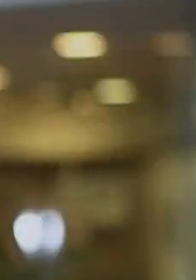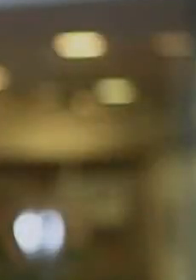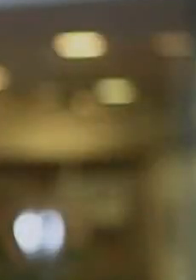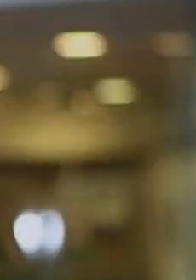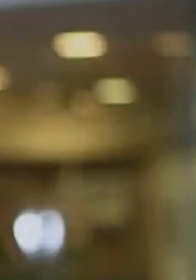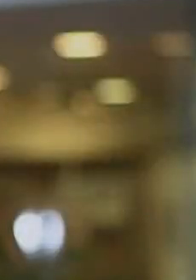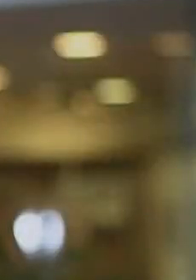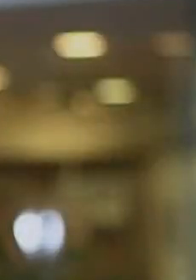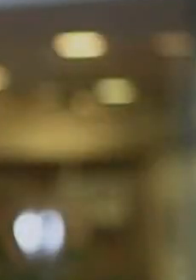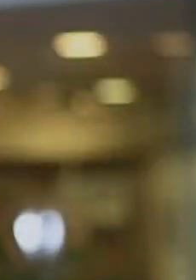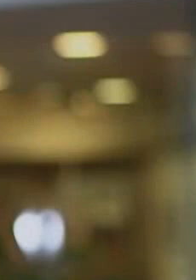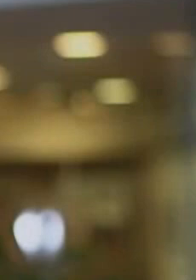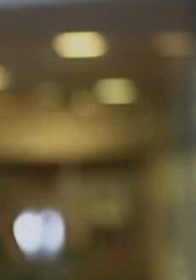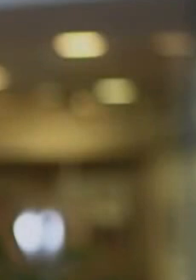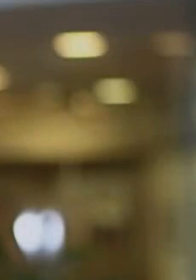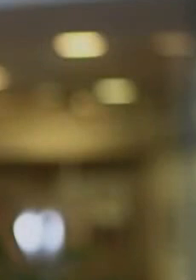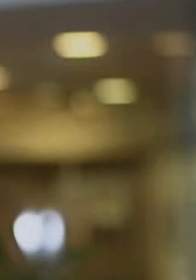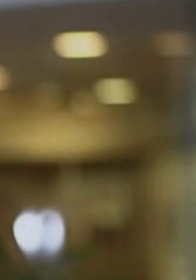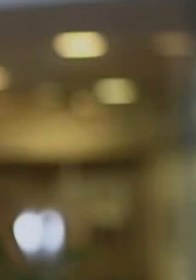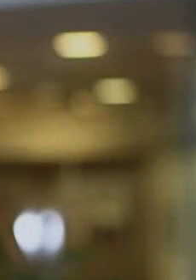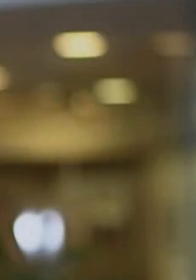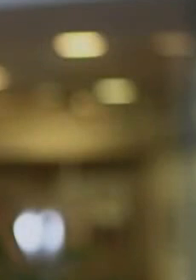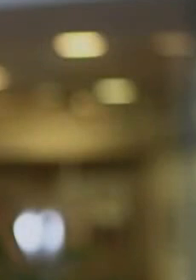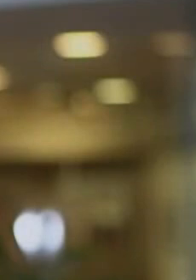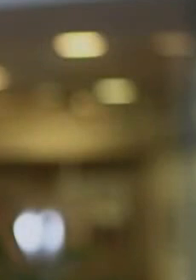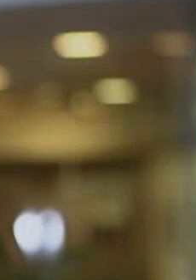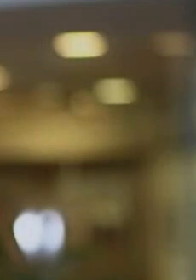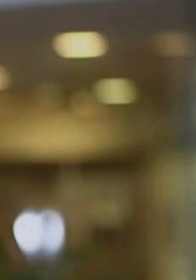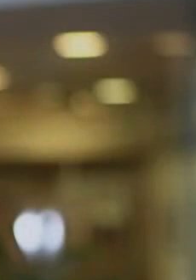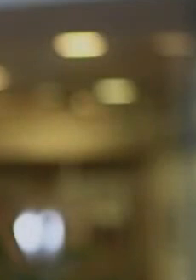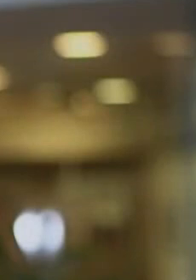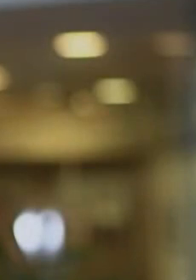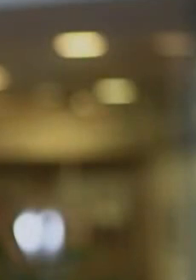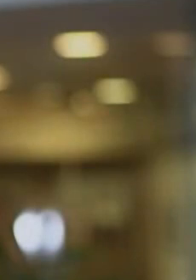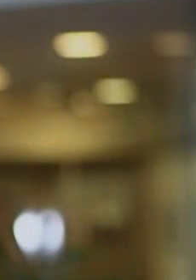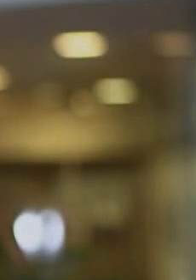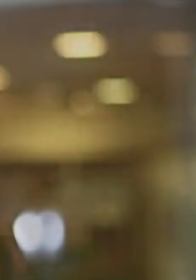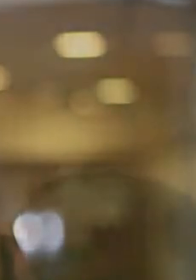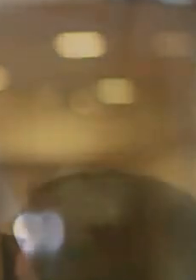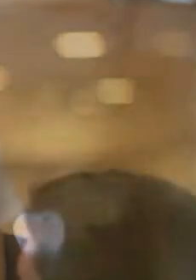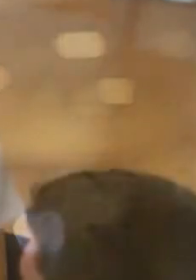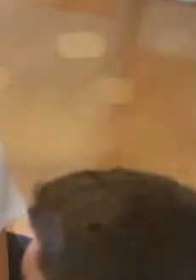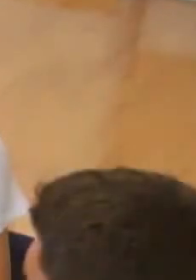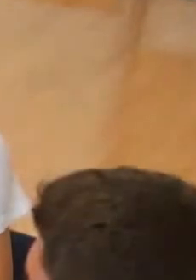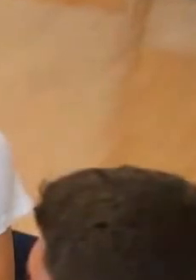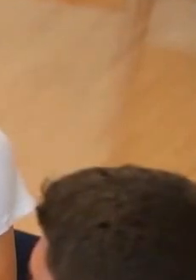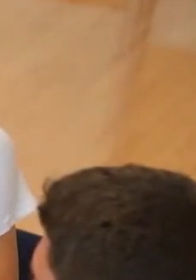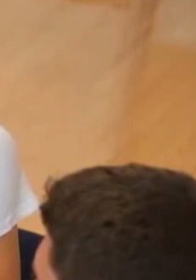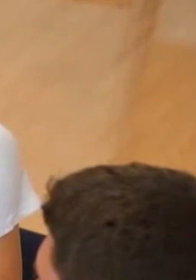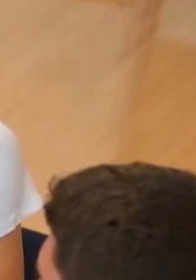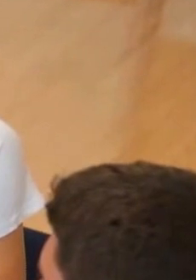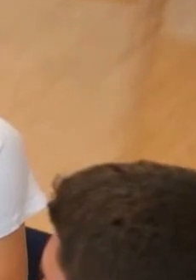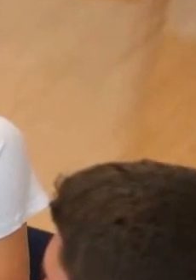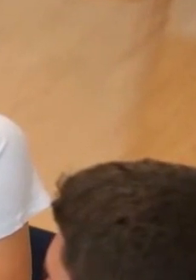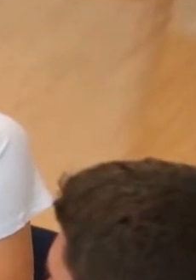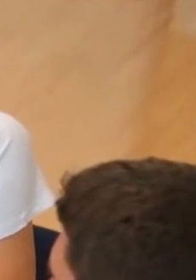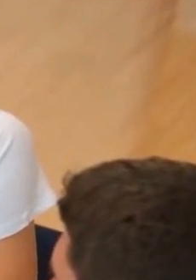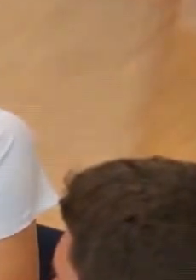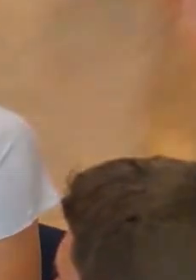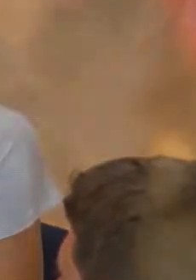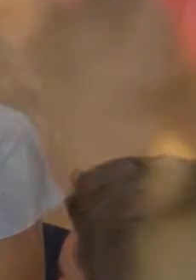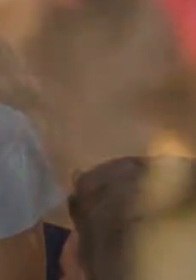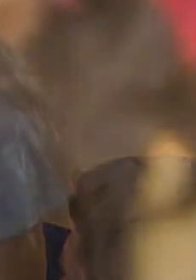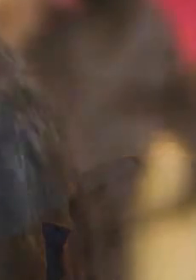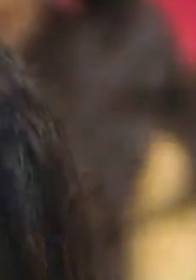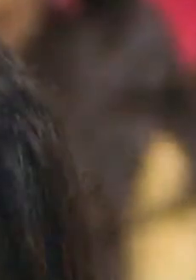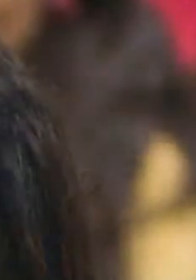recognize 2 generations of service in Thomas and Christopher J. Dodd, but we're also training the next generation of human rights advocates. We